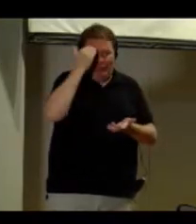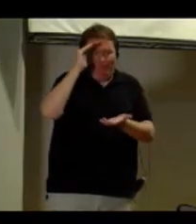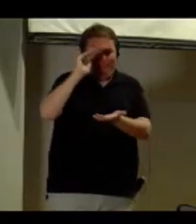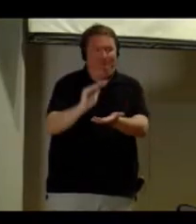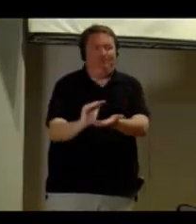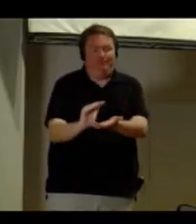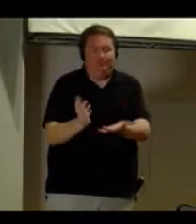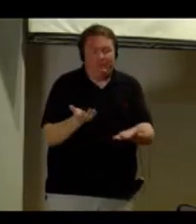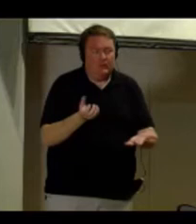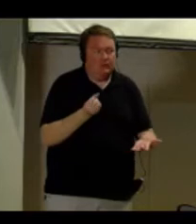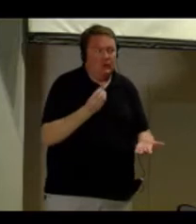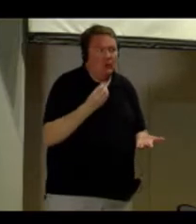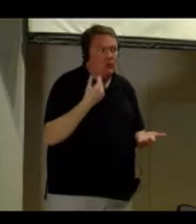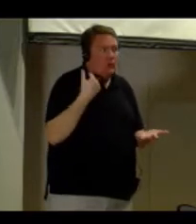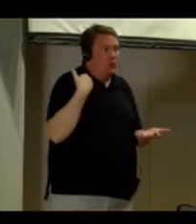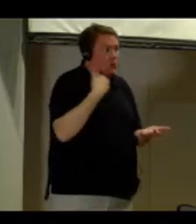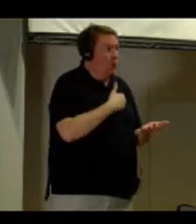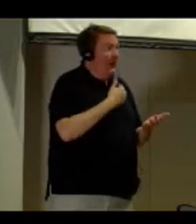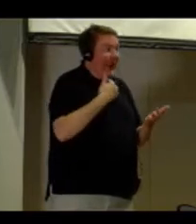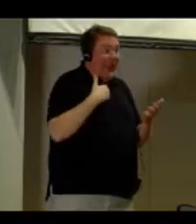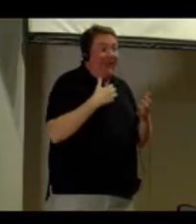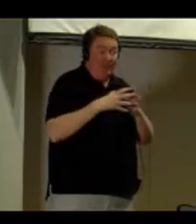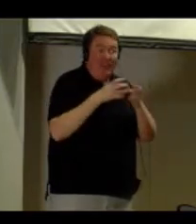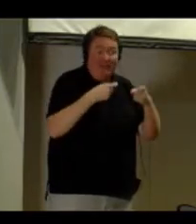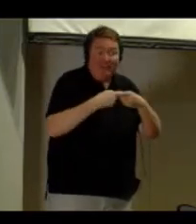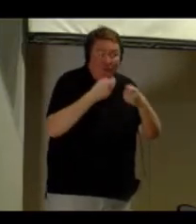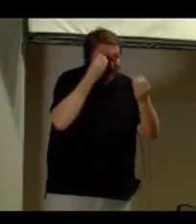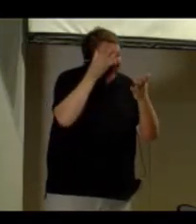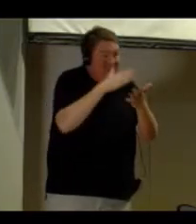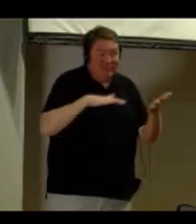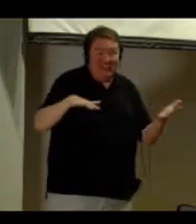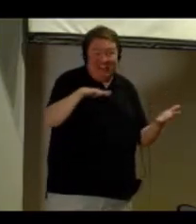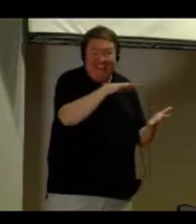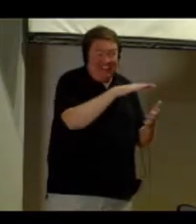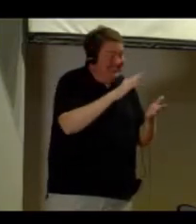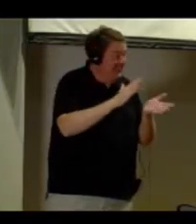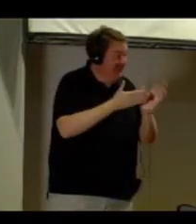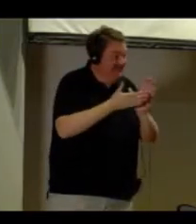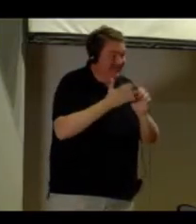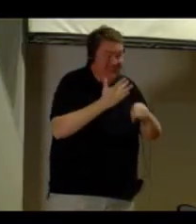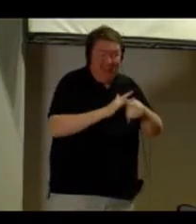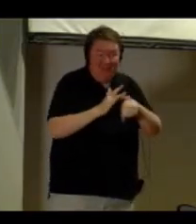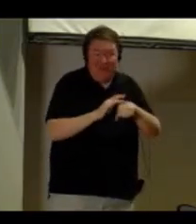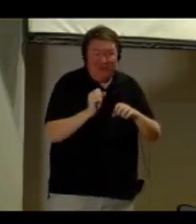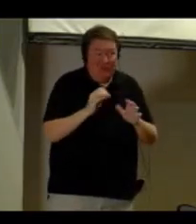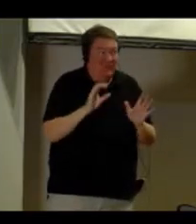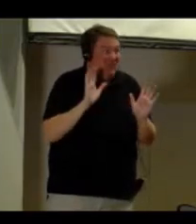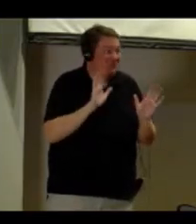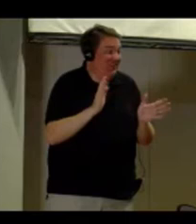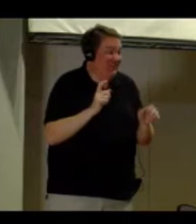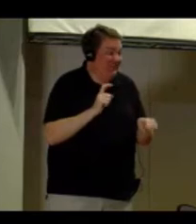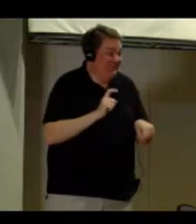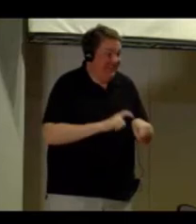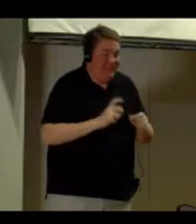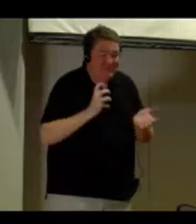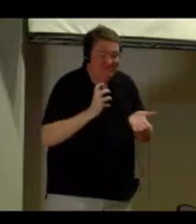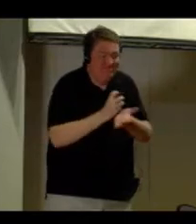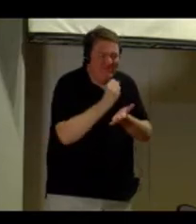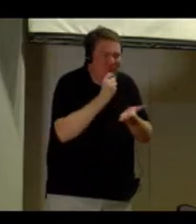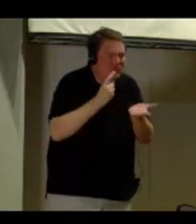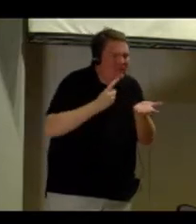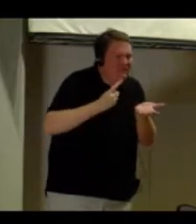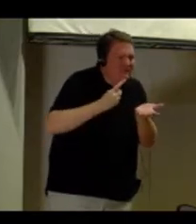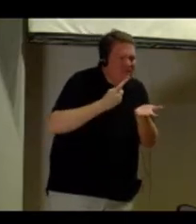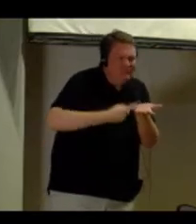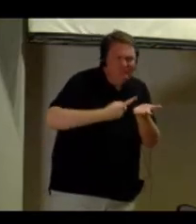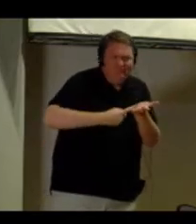where amongst us, we have quite a lot of this sort of digital information available. And I think it would be a great time to start to figure out what the public